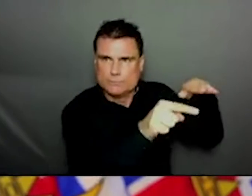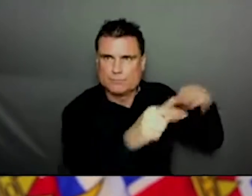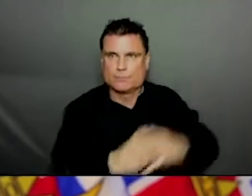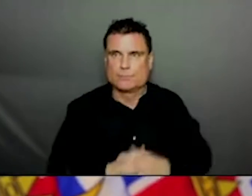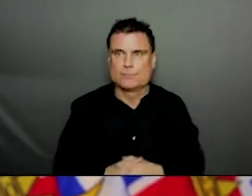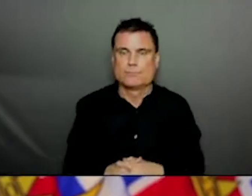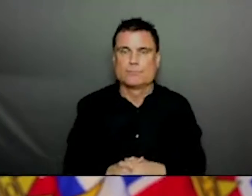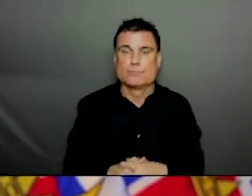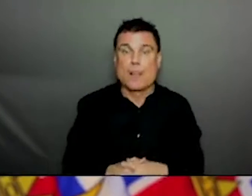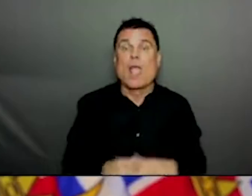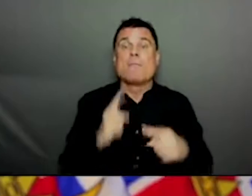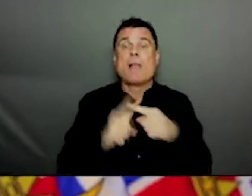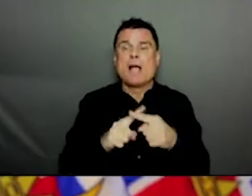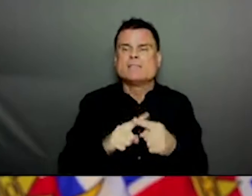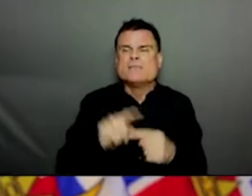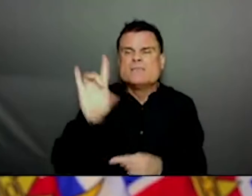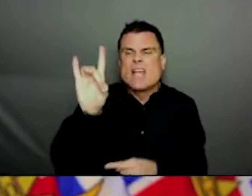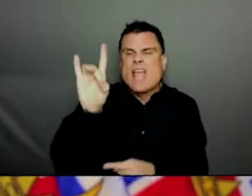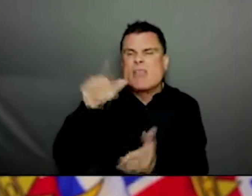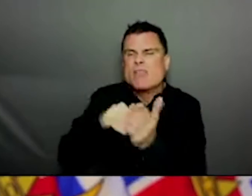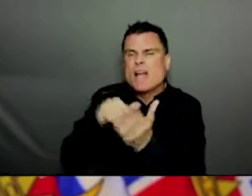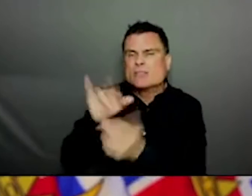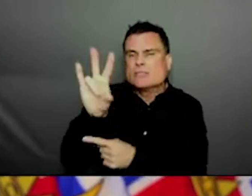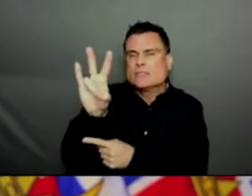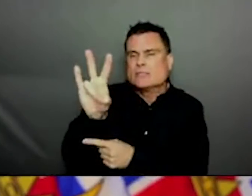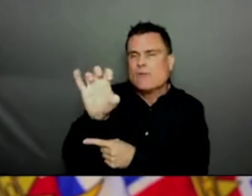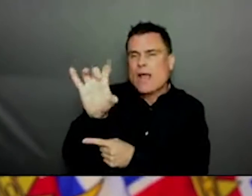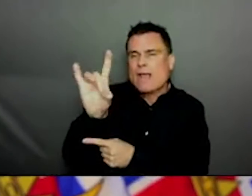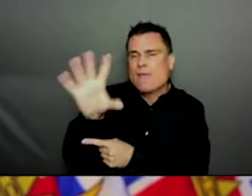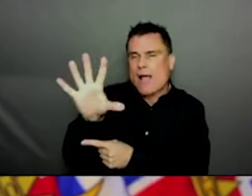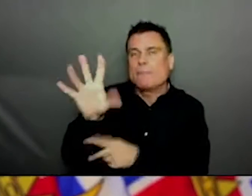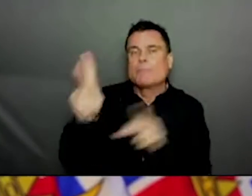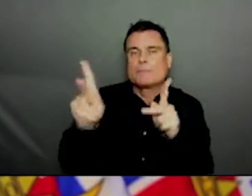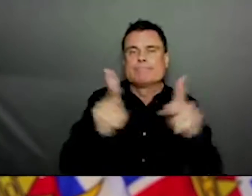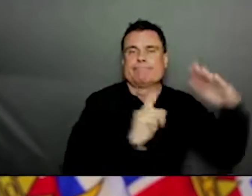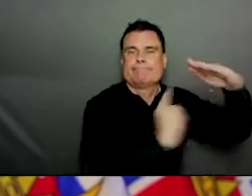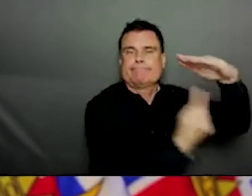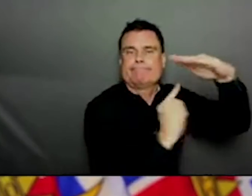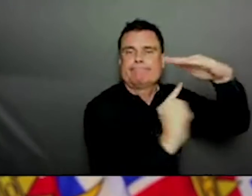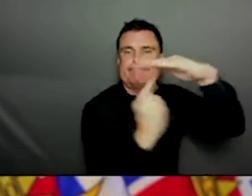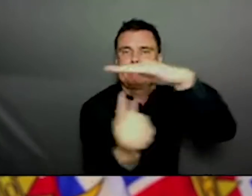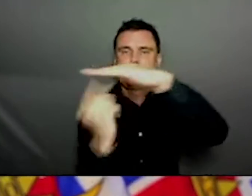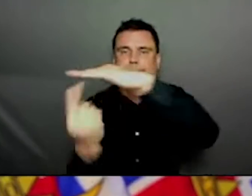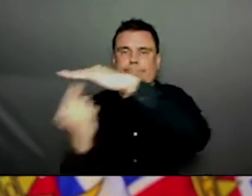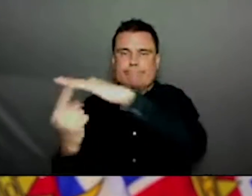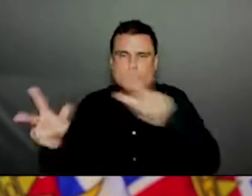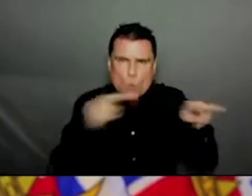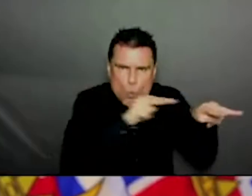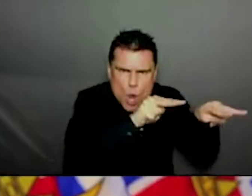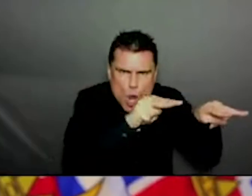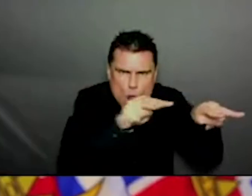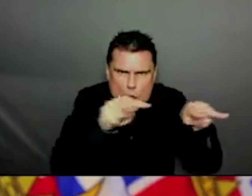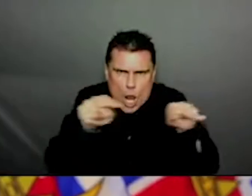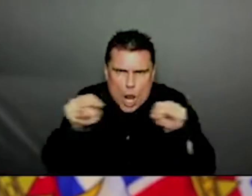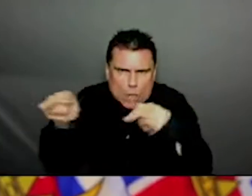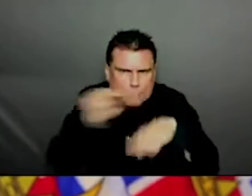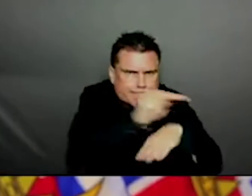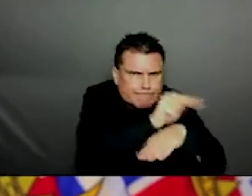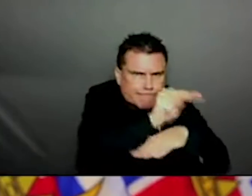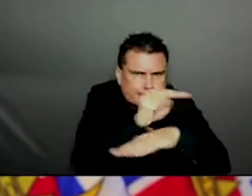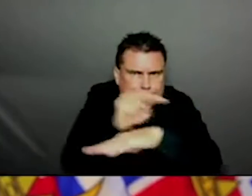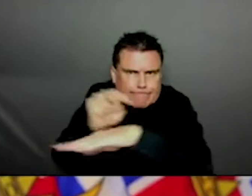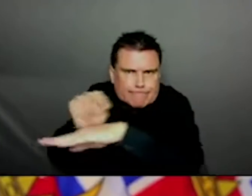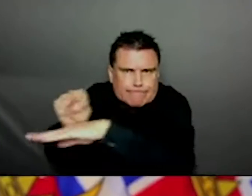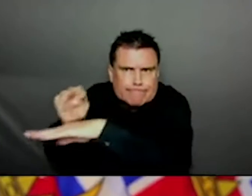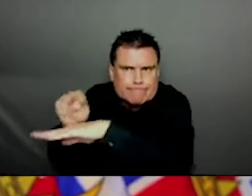8,785 people under active public health monitoring, excluding Northern Health, which continues to work on our IT